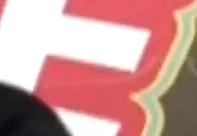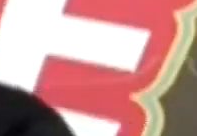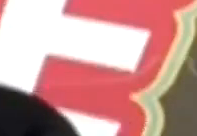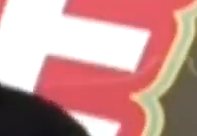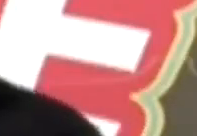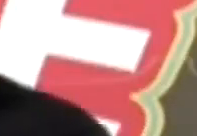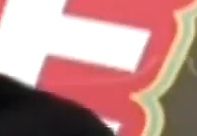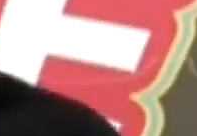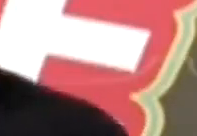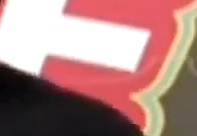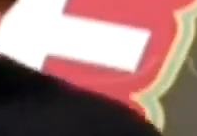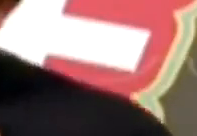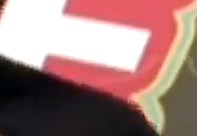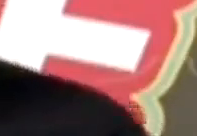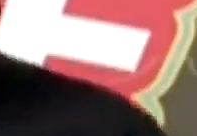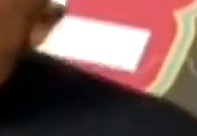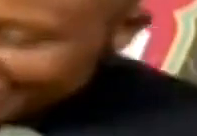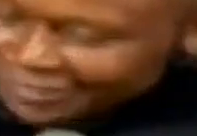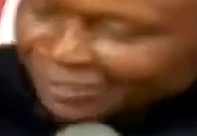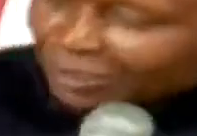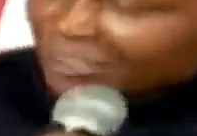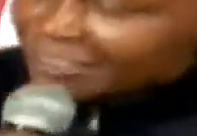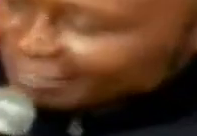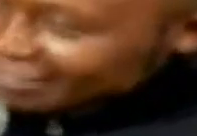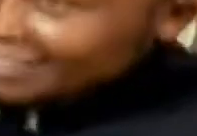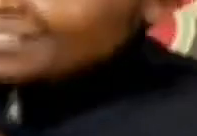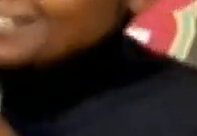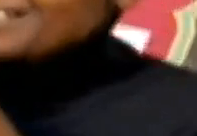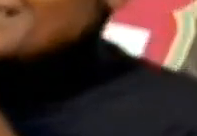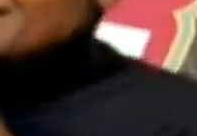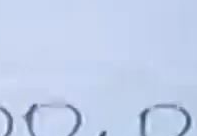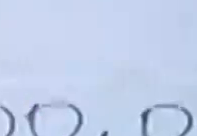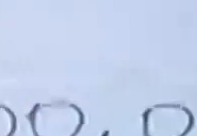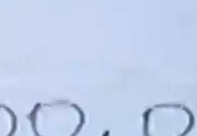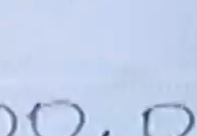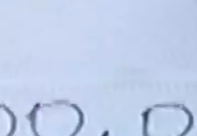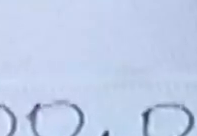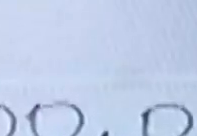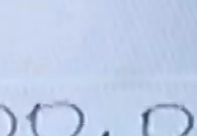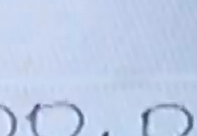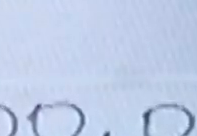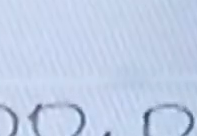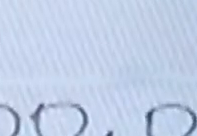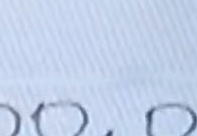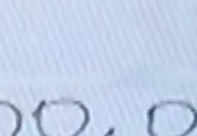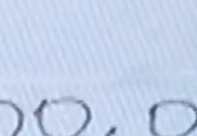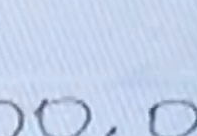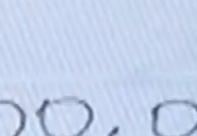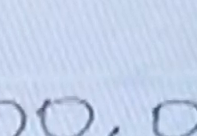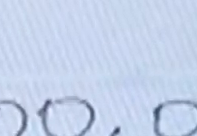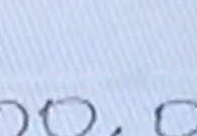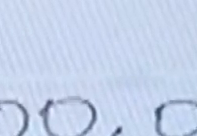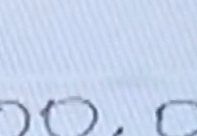daily competition has produced 70 winners, each receiving 100,000 shillings each. The promotion will run until